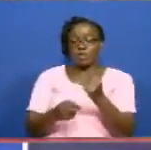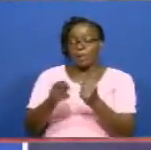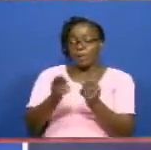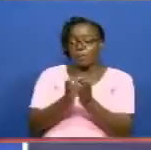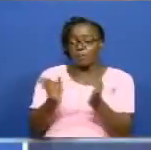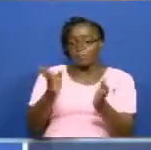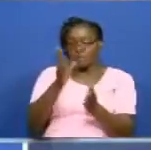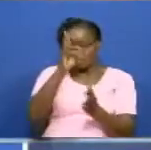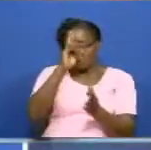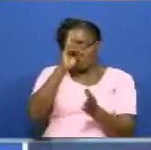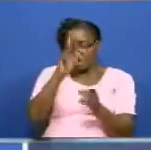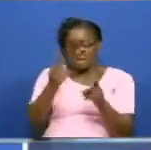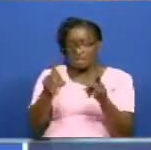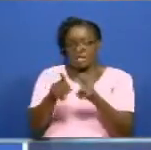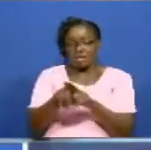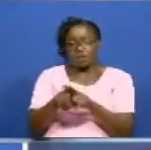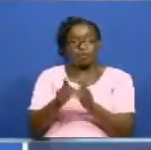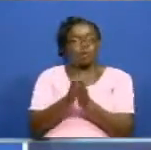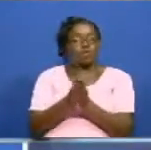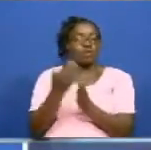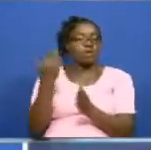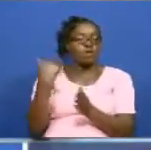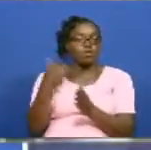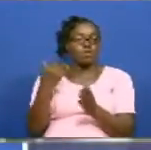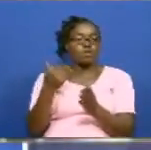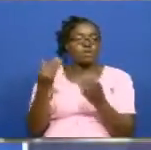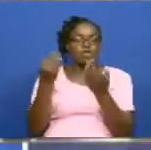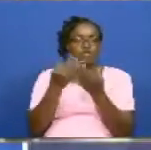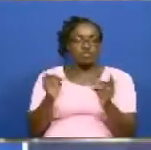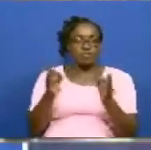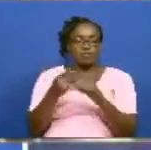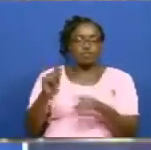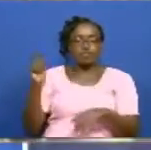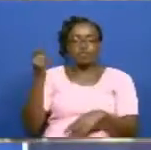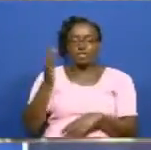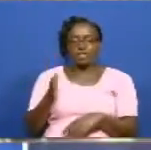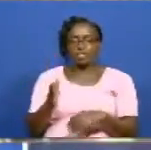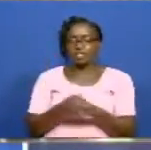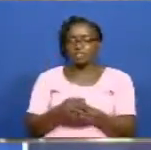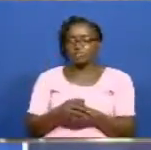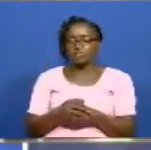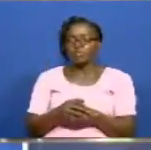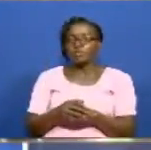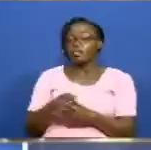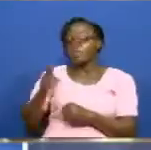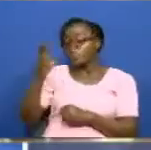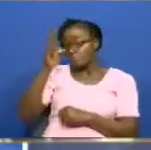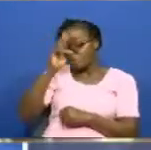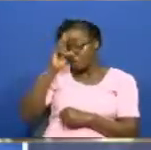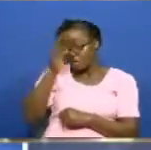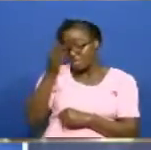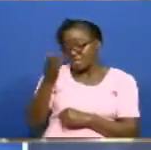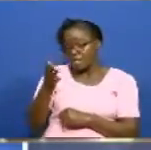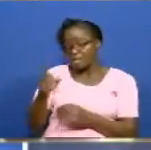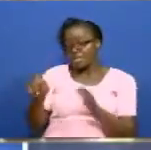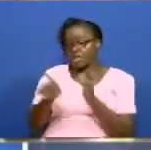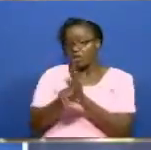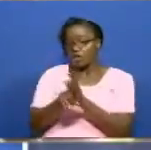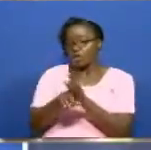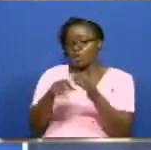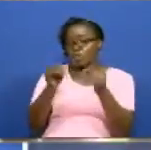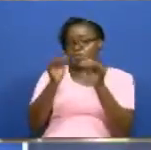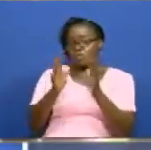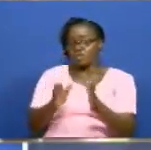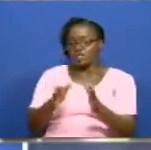to achievement of basic rights and fundamental freedoms for Kenyans. On the other hand, we have the police also. They are the law enforcers